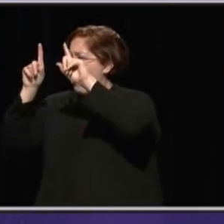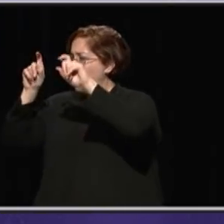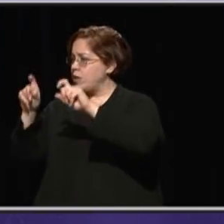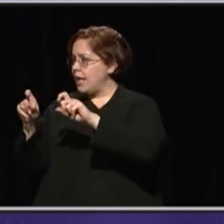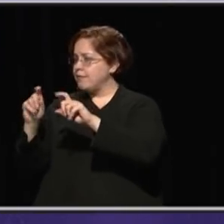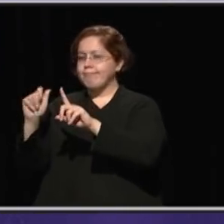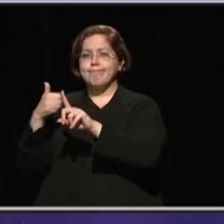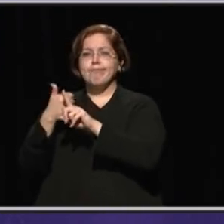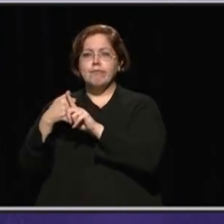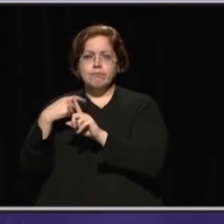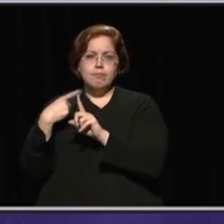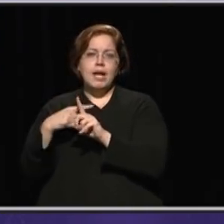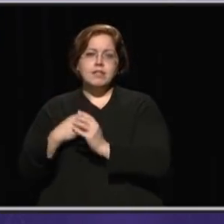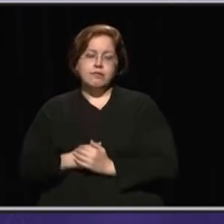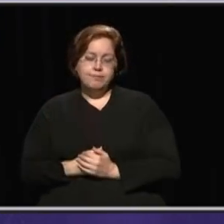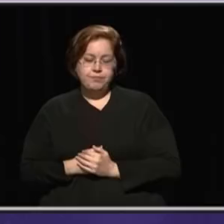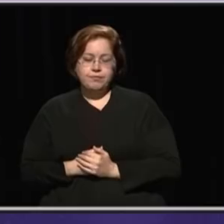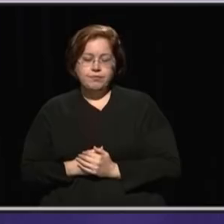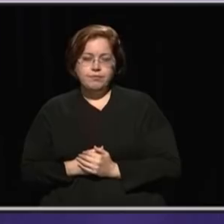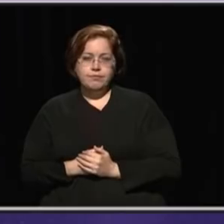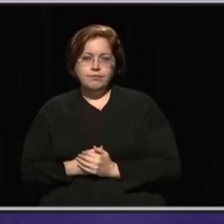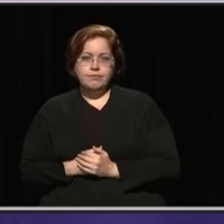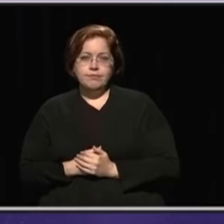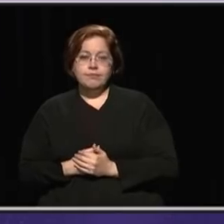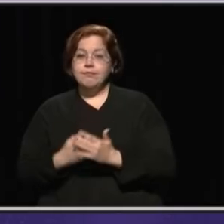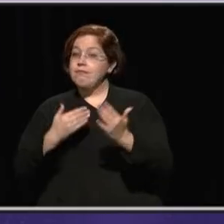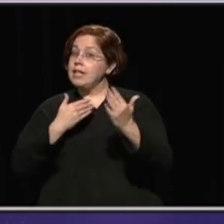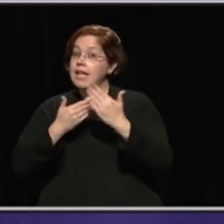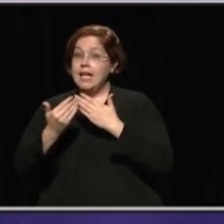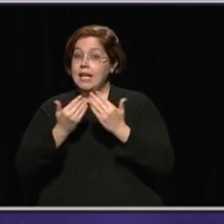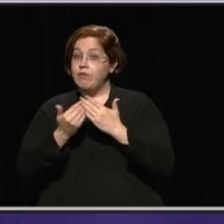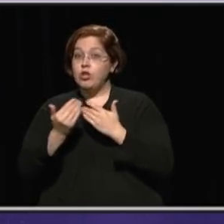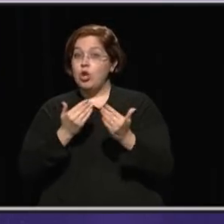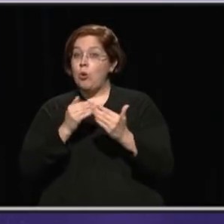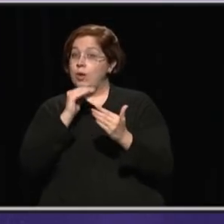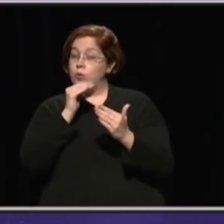and then even though it wasn't from